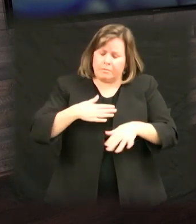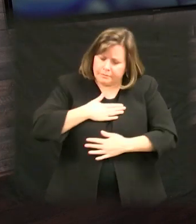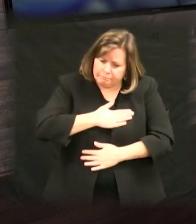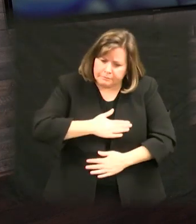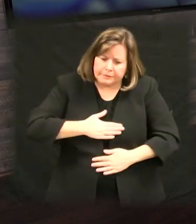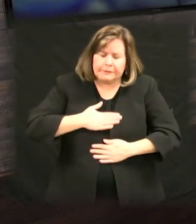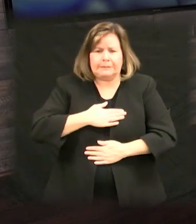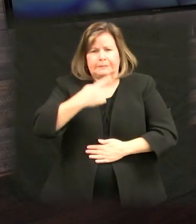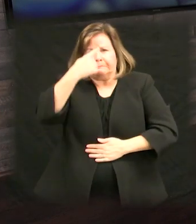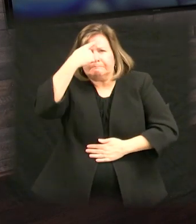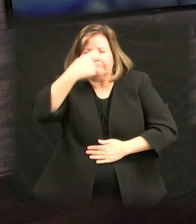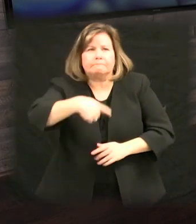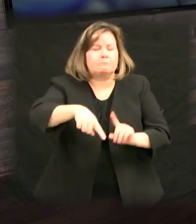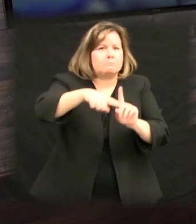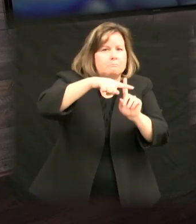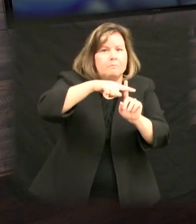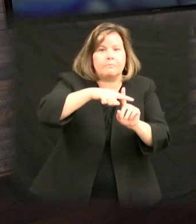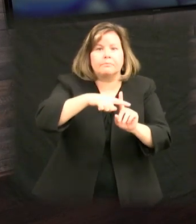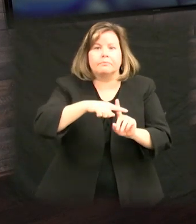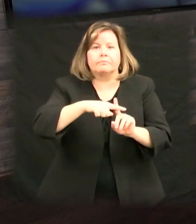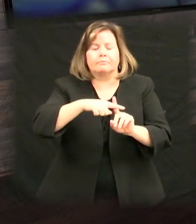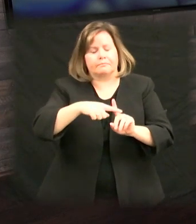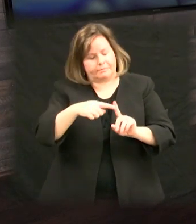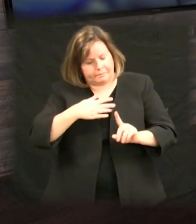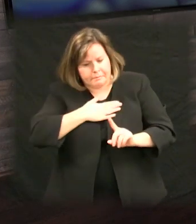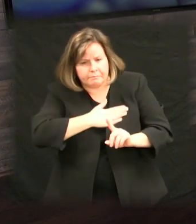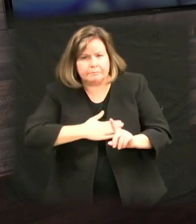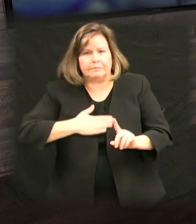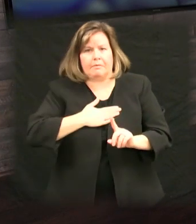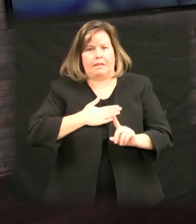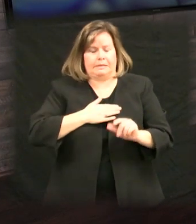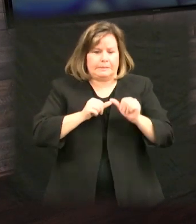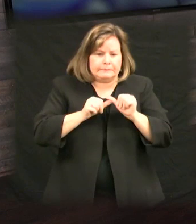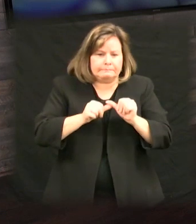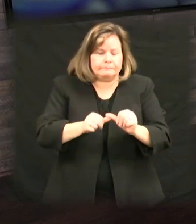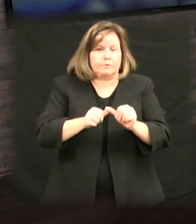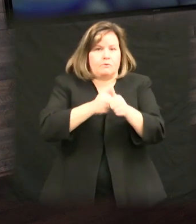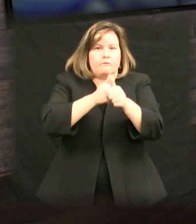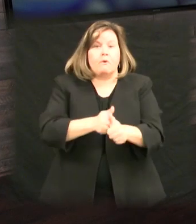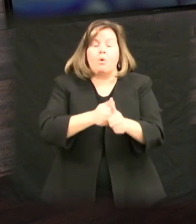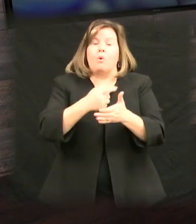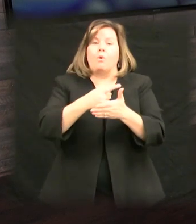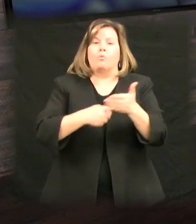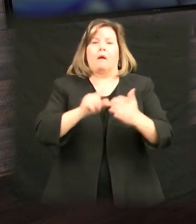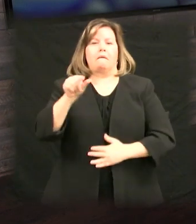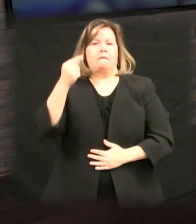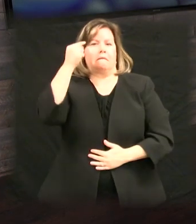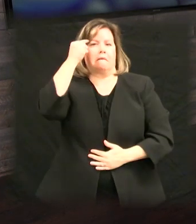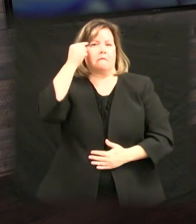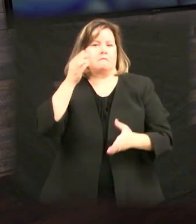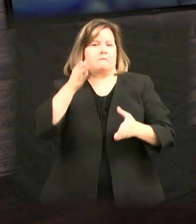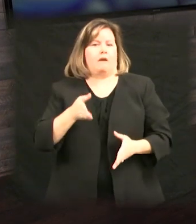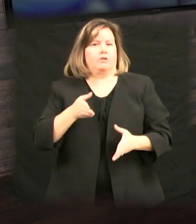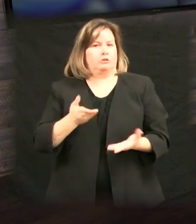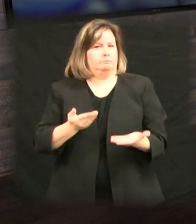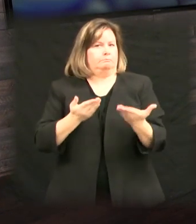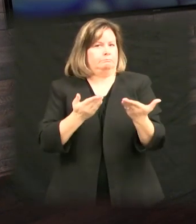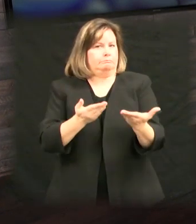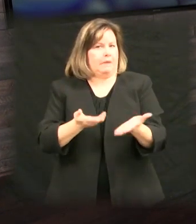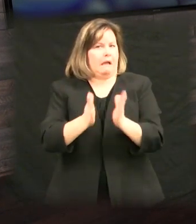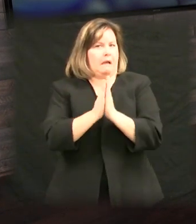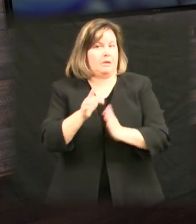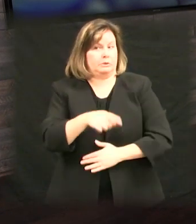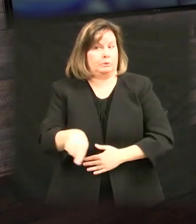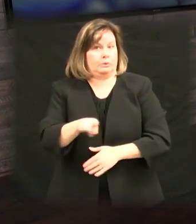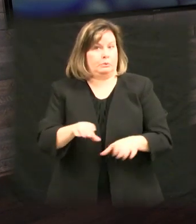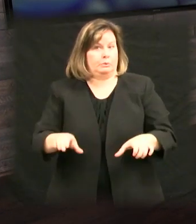positive. Please continue to follow these recommendations, and let's work together. Also want to encourage